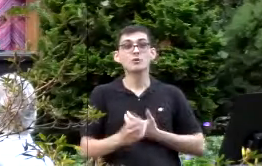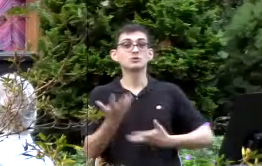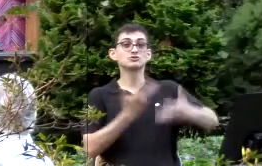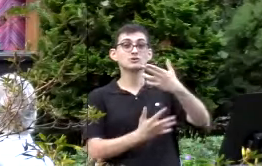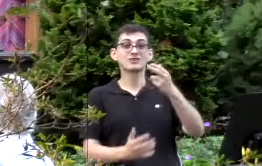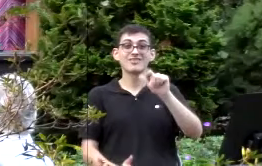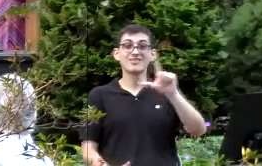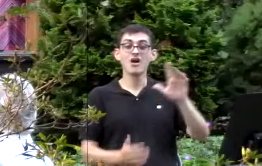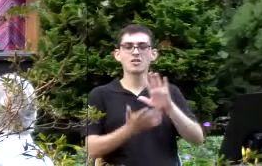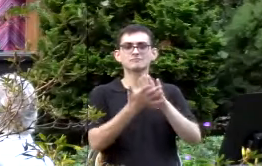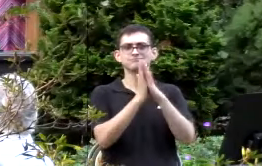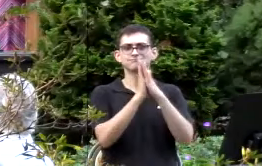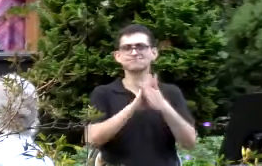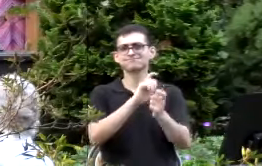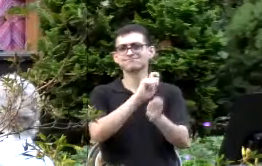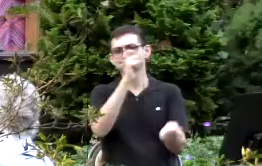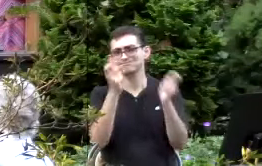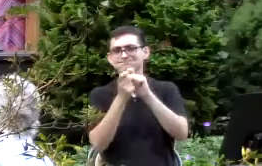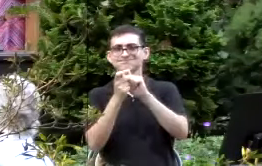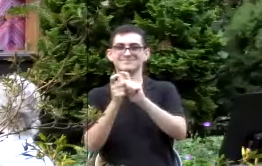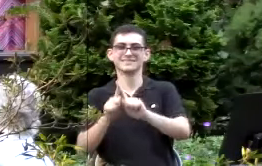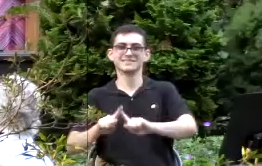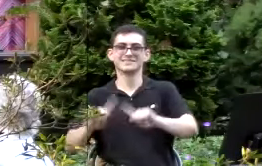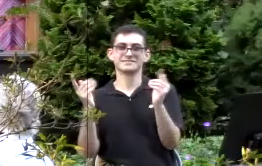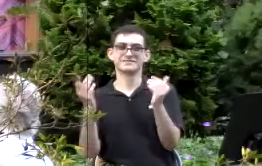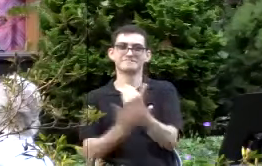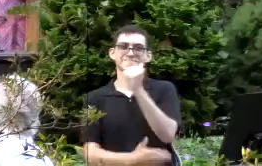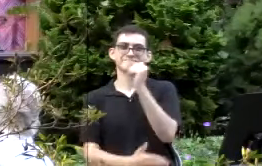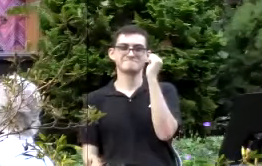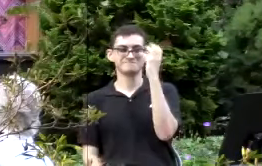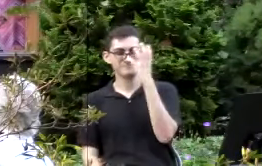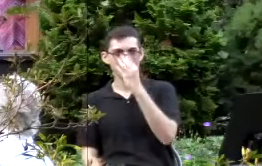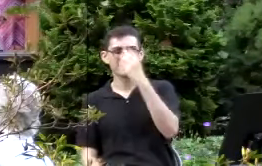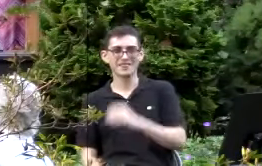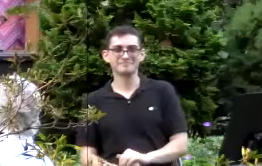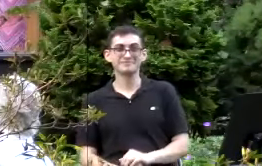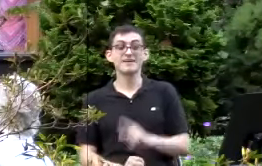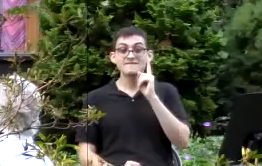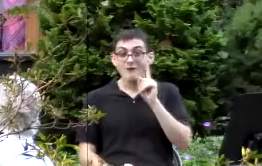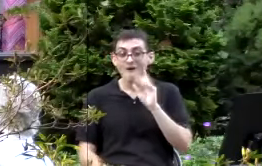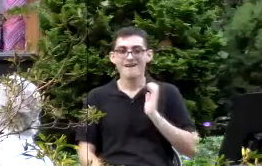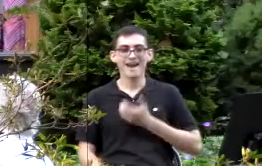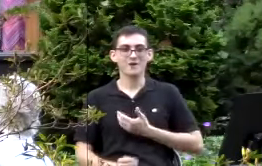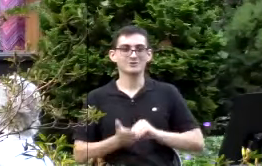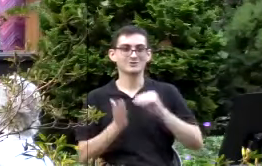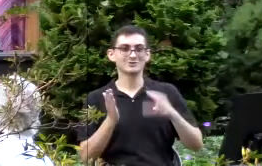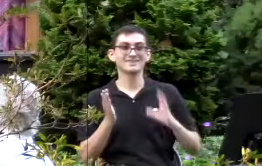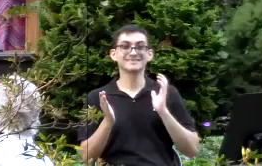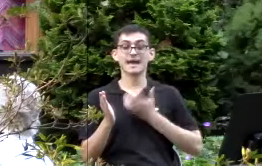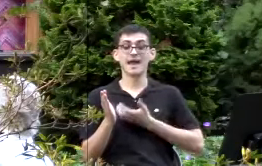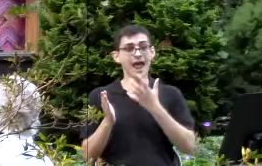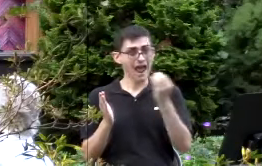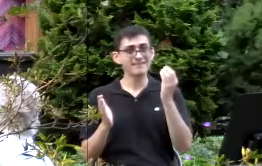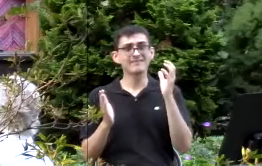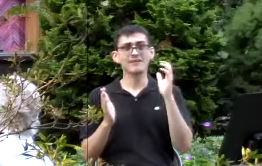something magnificent and exciting. It is for both our students and our students, our lifelong learners. Come, have a taste,